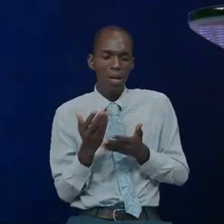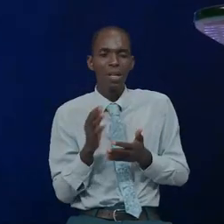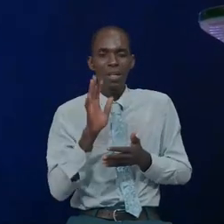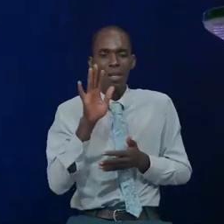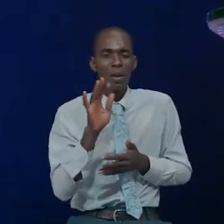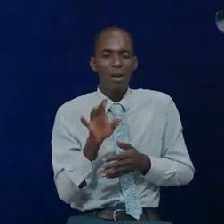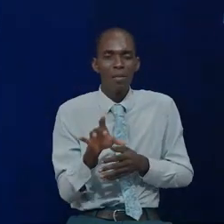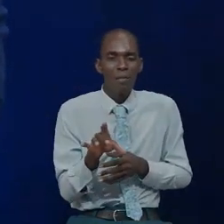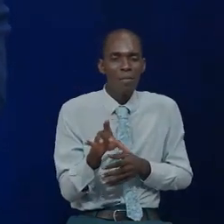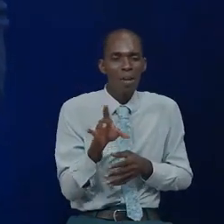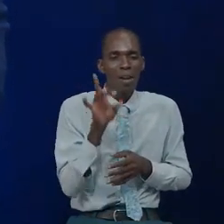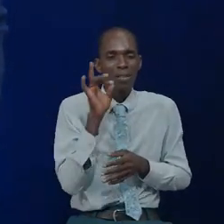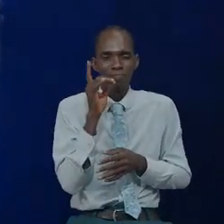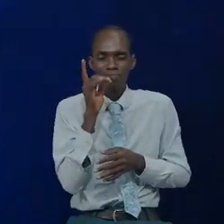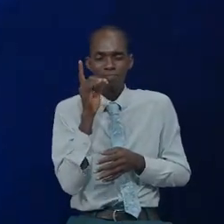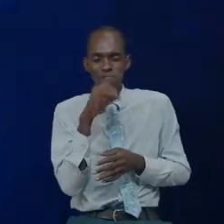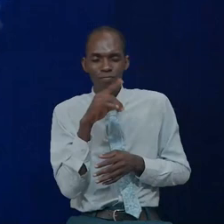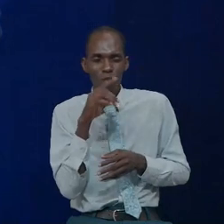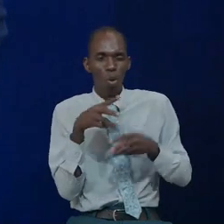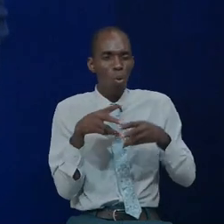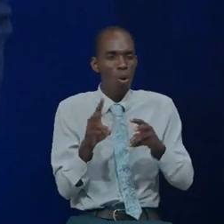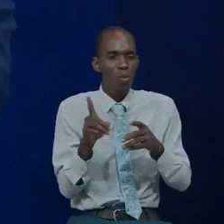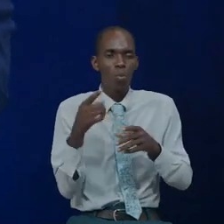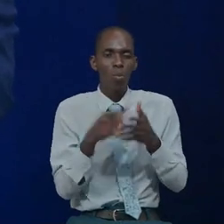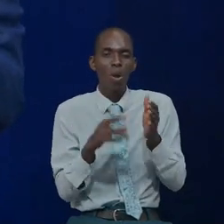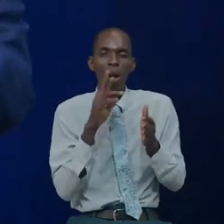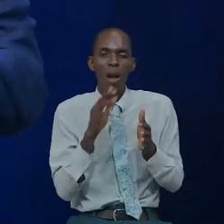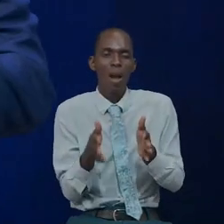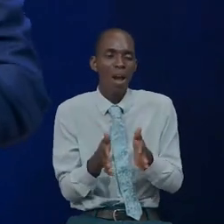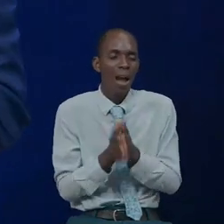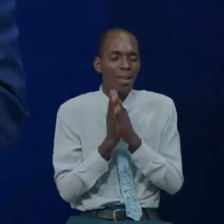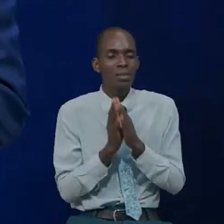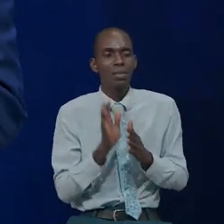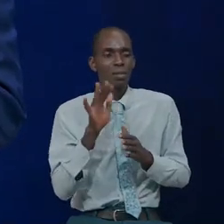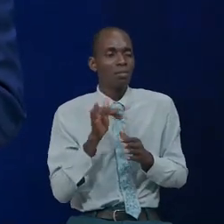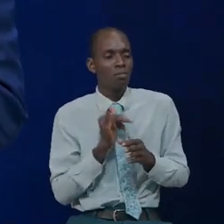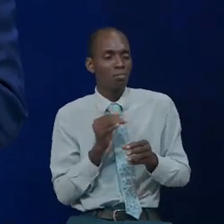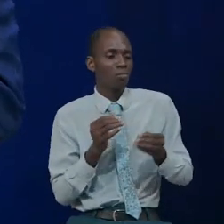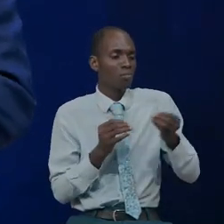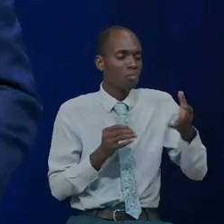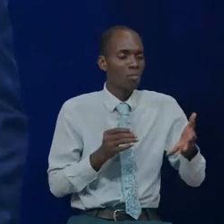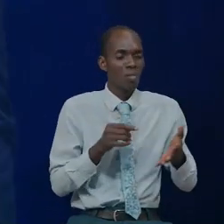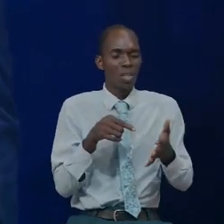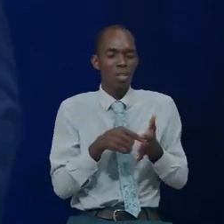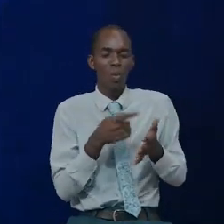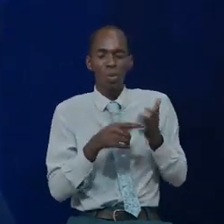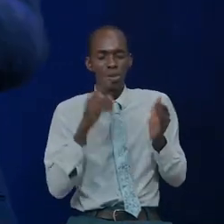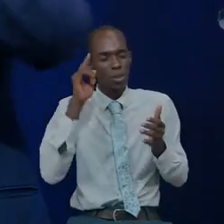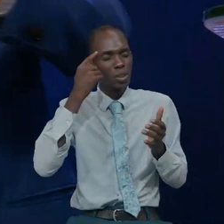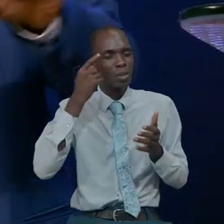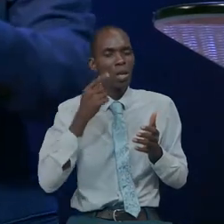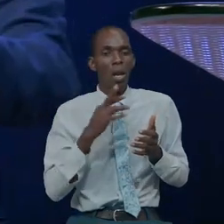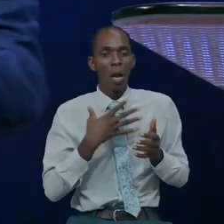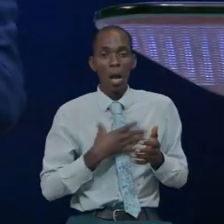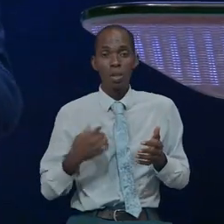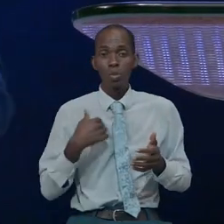way that, you know, what we're asking, we quote a verse, and you know you are protesting. We